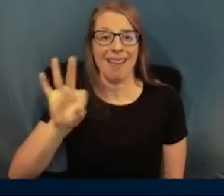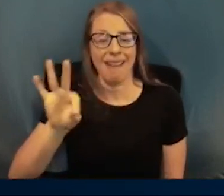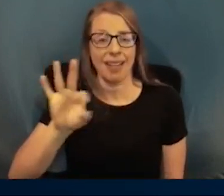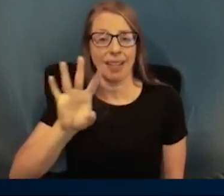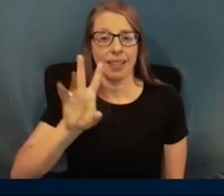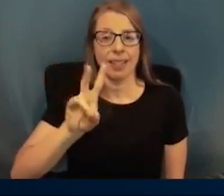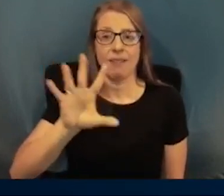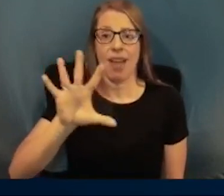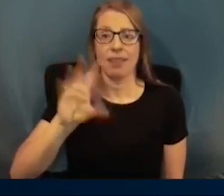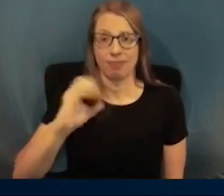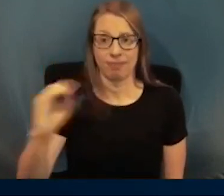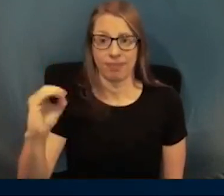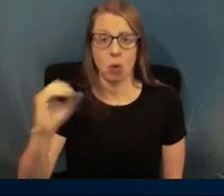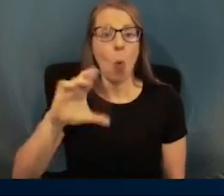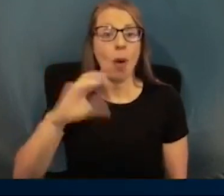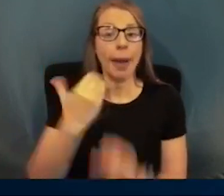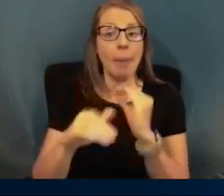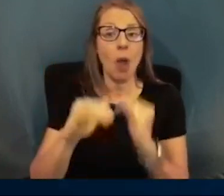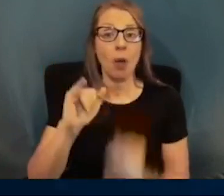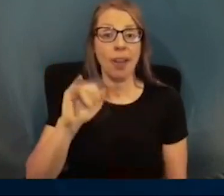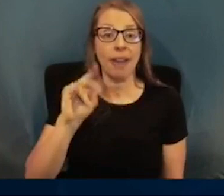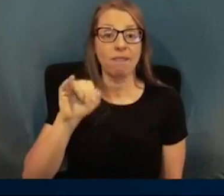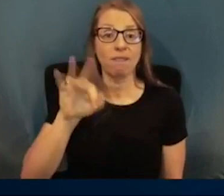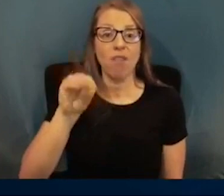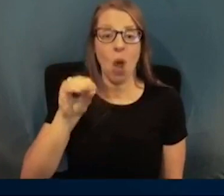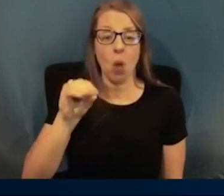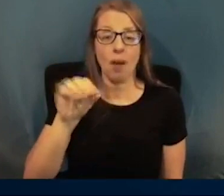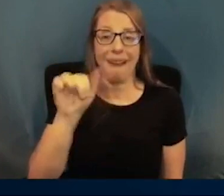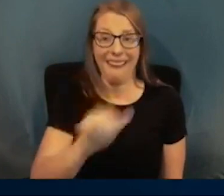913-489-7500, or email us at